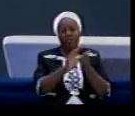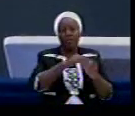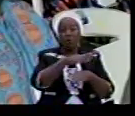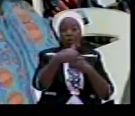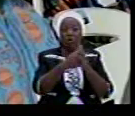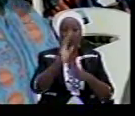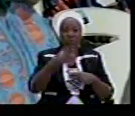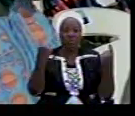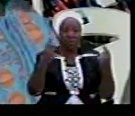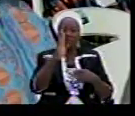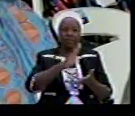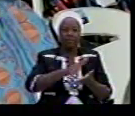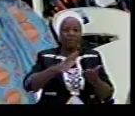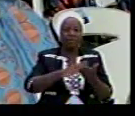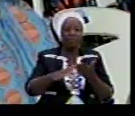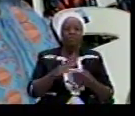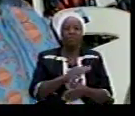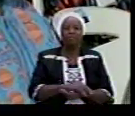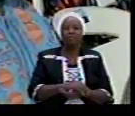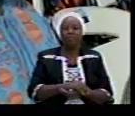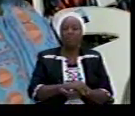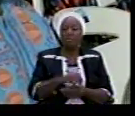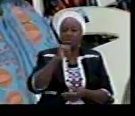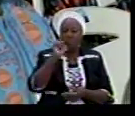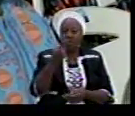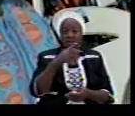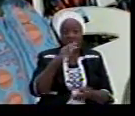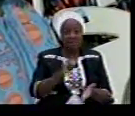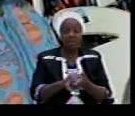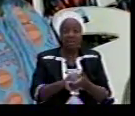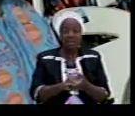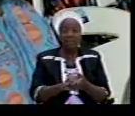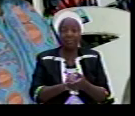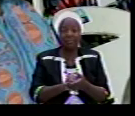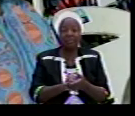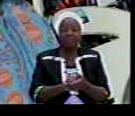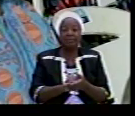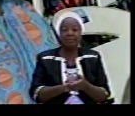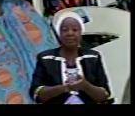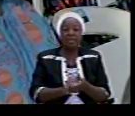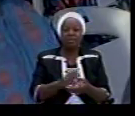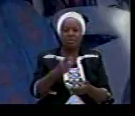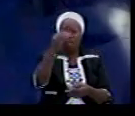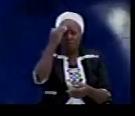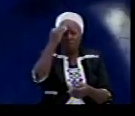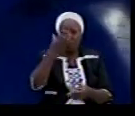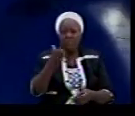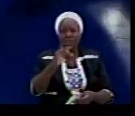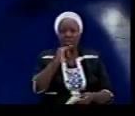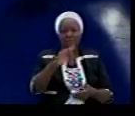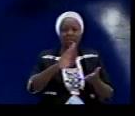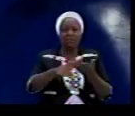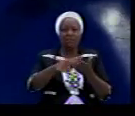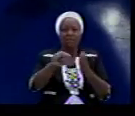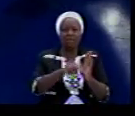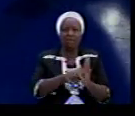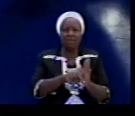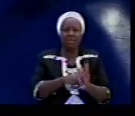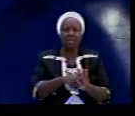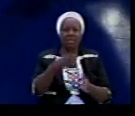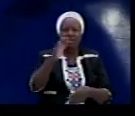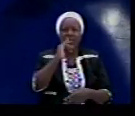will be forgiven. Amen. Not only that, you know, there is forgiveness, there is